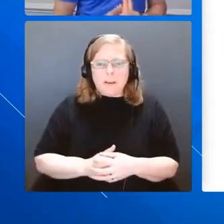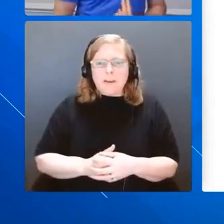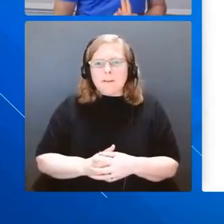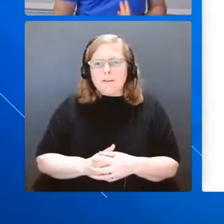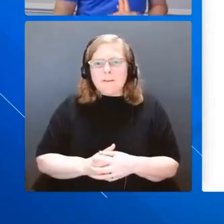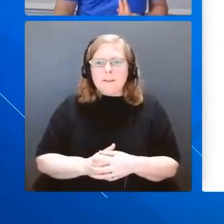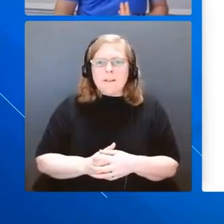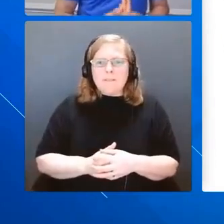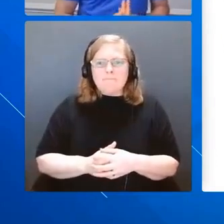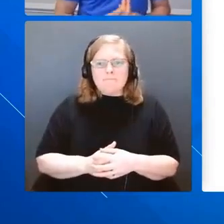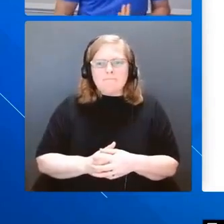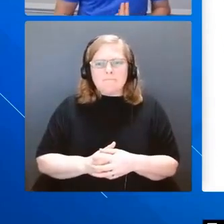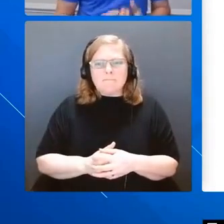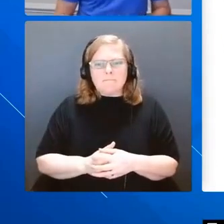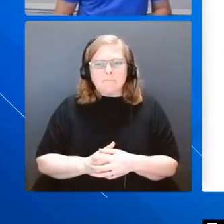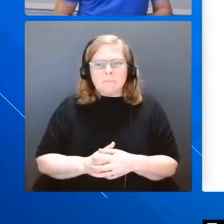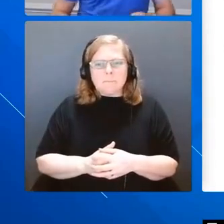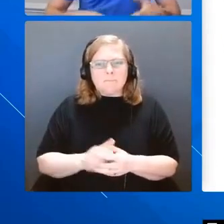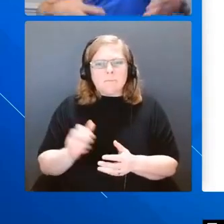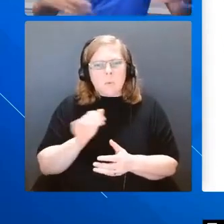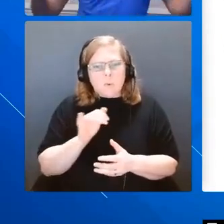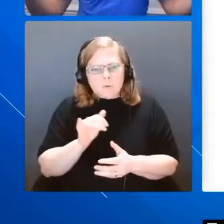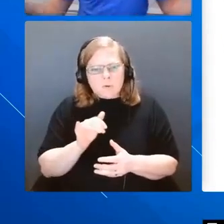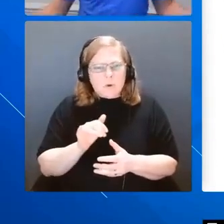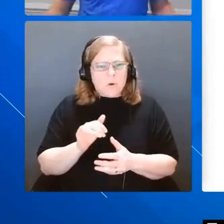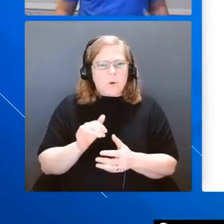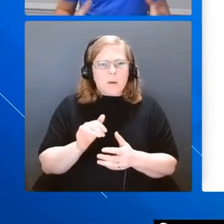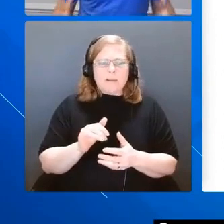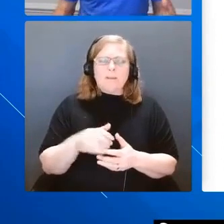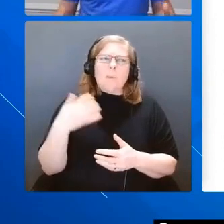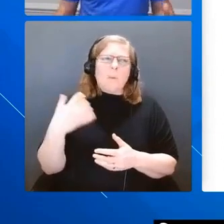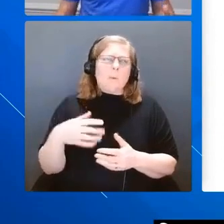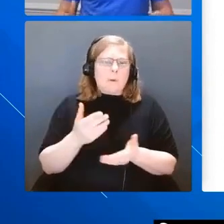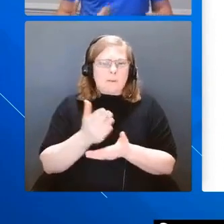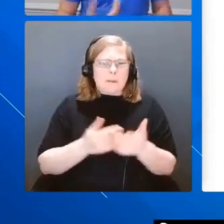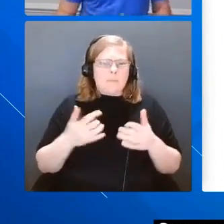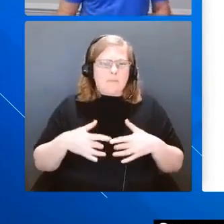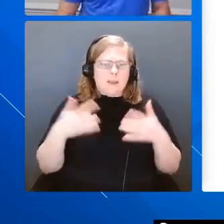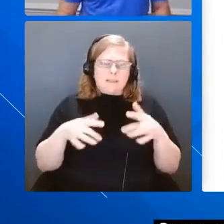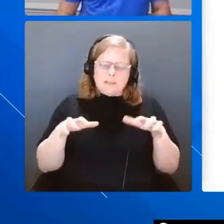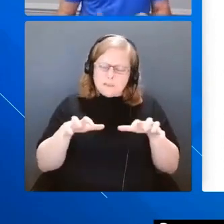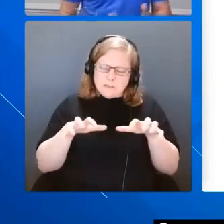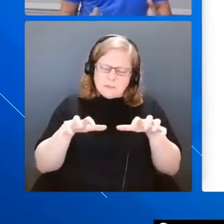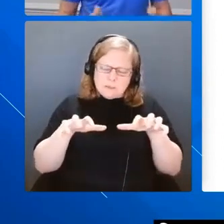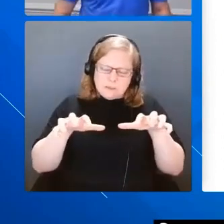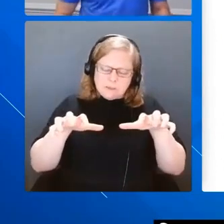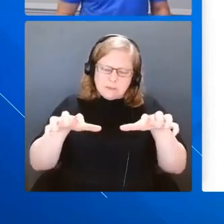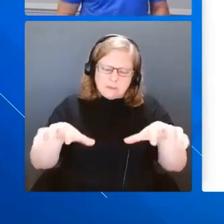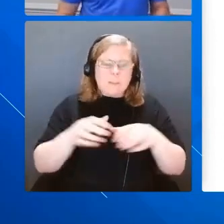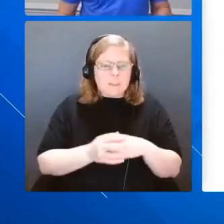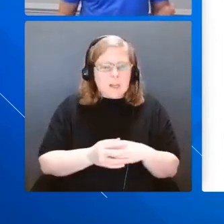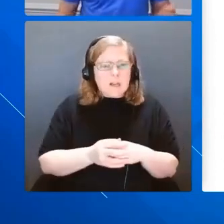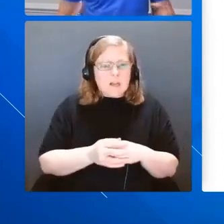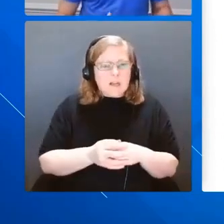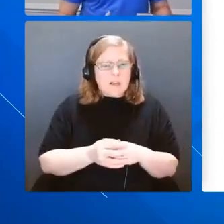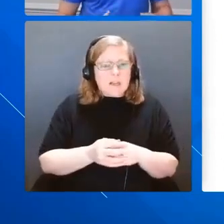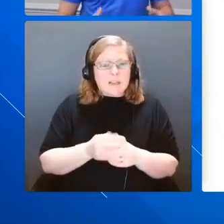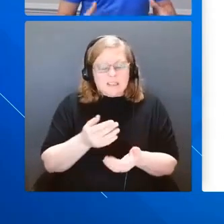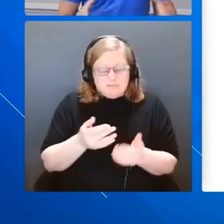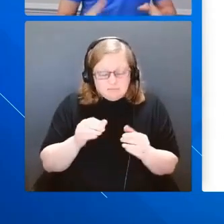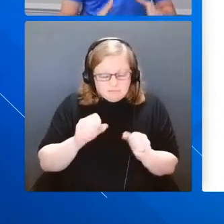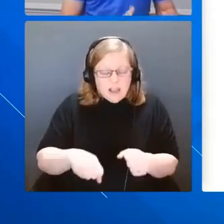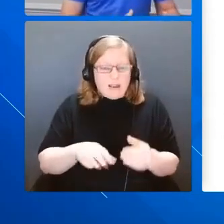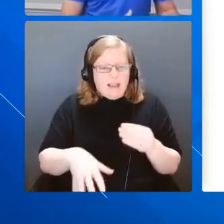Try to make your events feel smaller for attendees. Some of these events are thousands and thousands of people. Opportunities to schedule one-on-ones or small